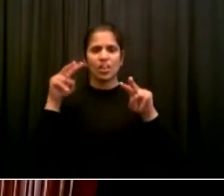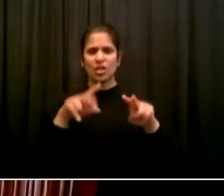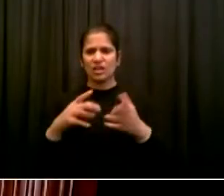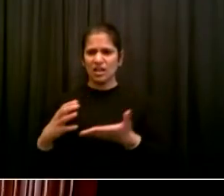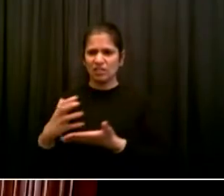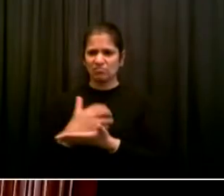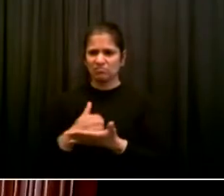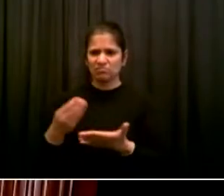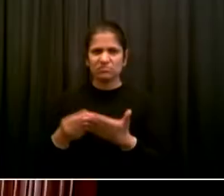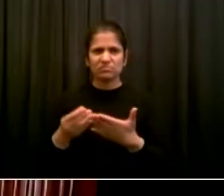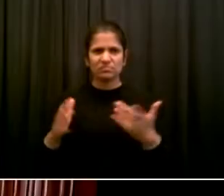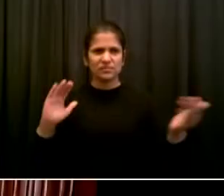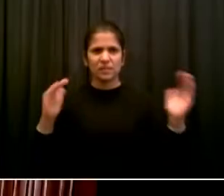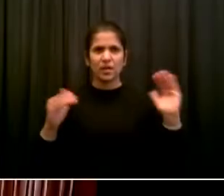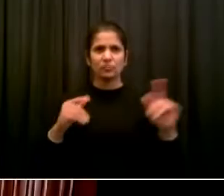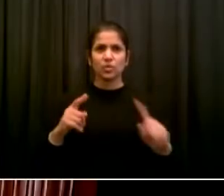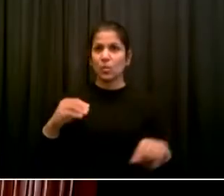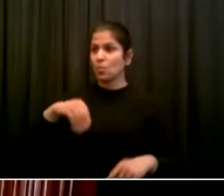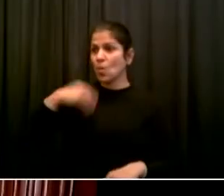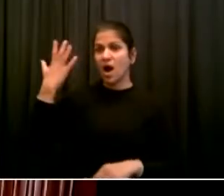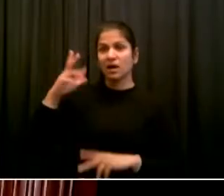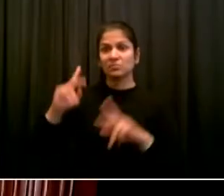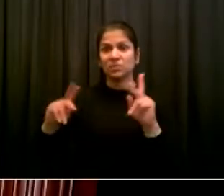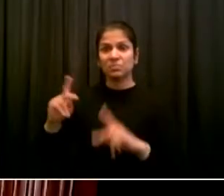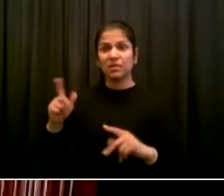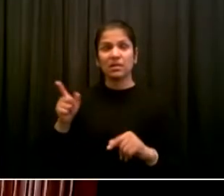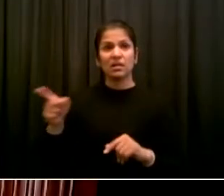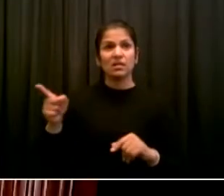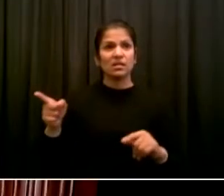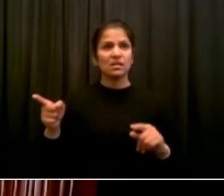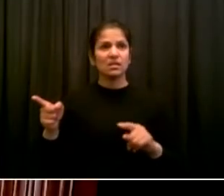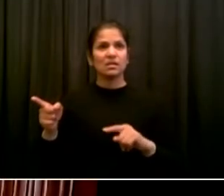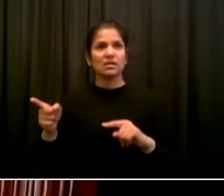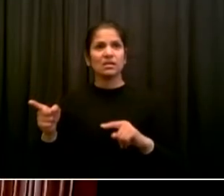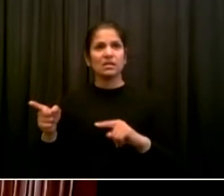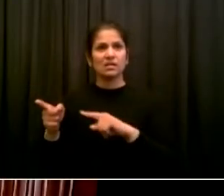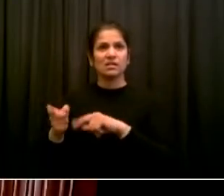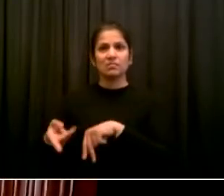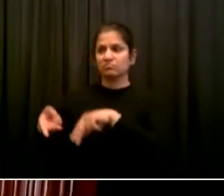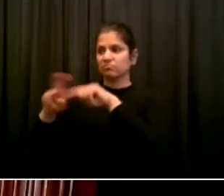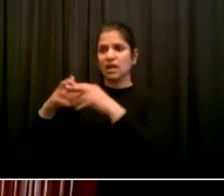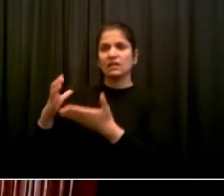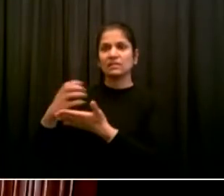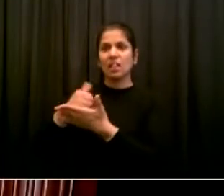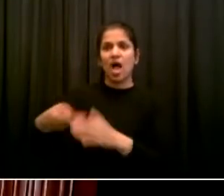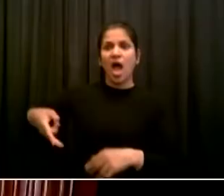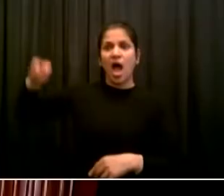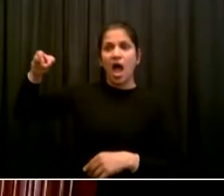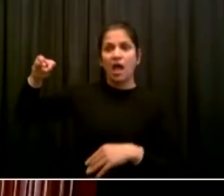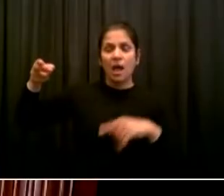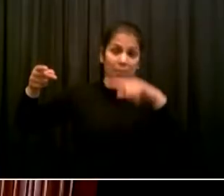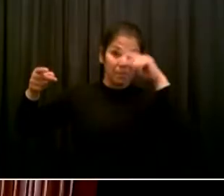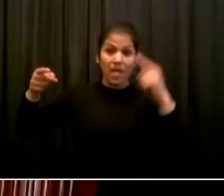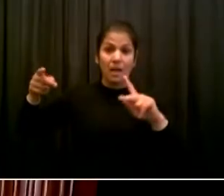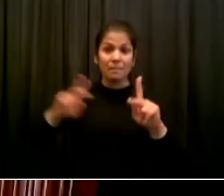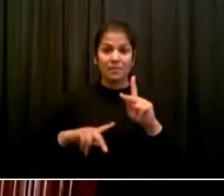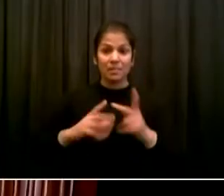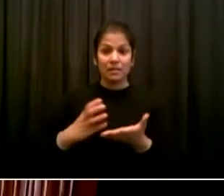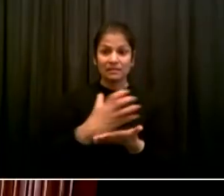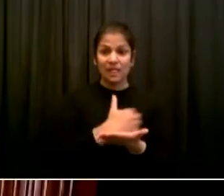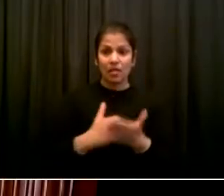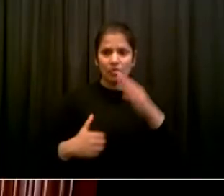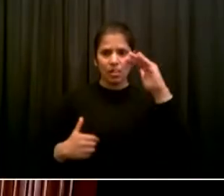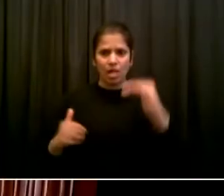able to steadily climb across a lifetime. And so this plan does call for the city to create a